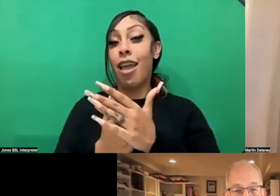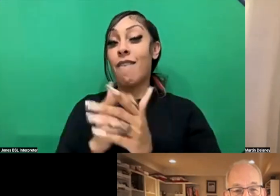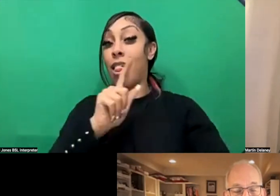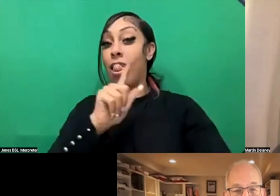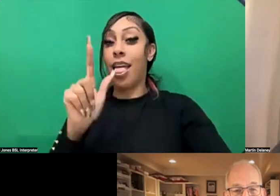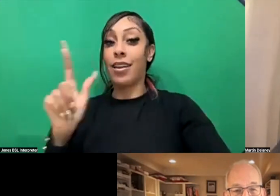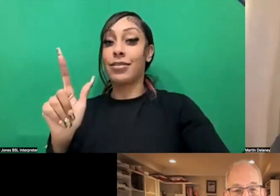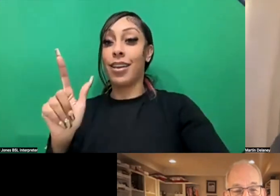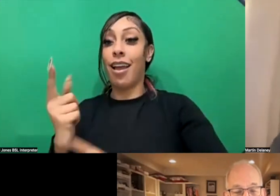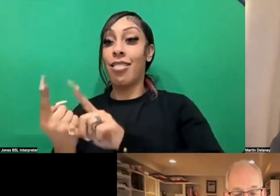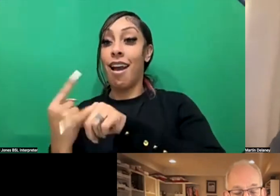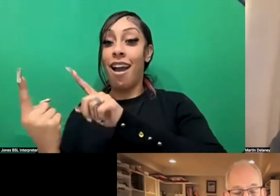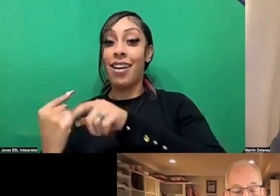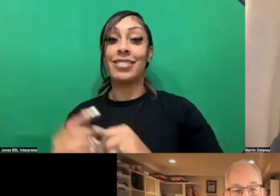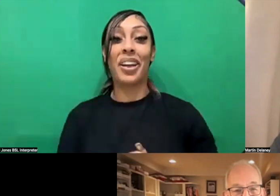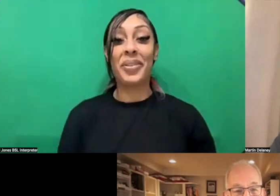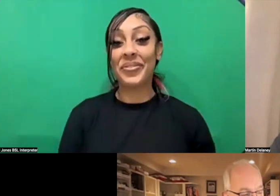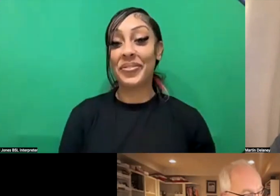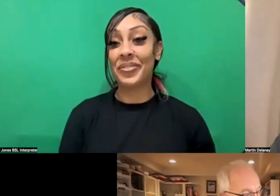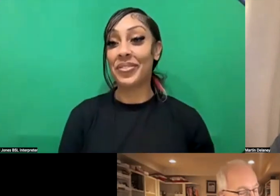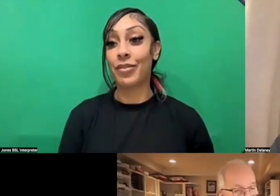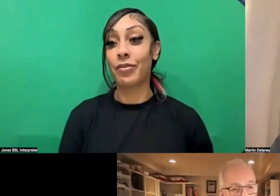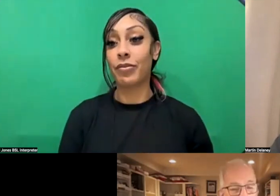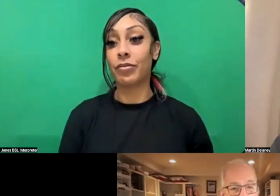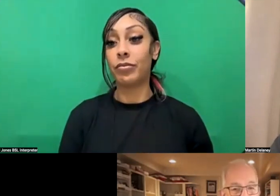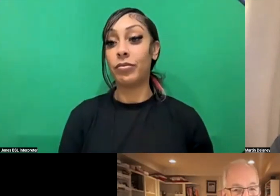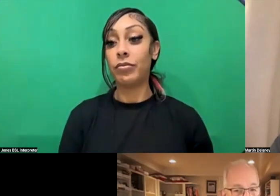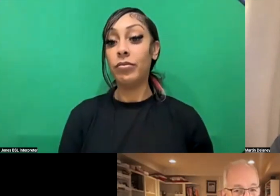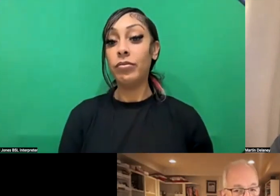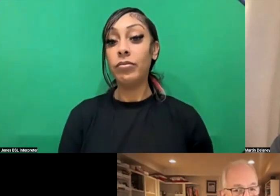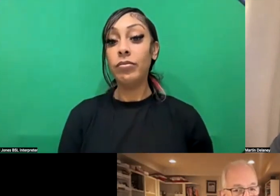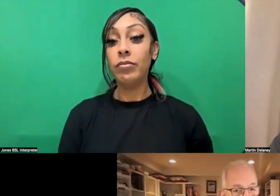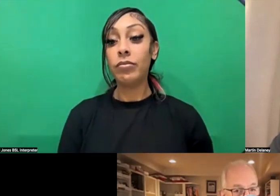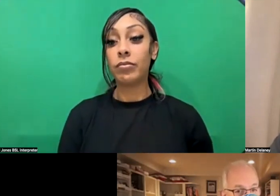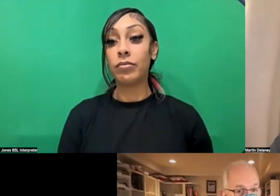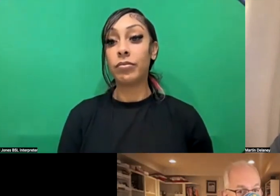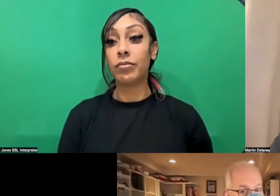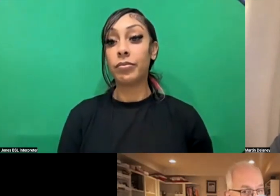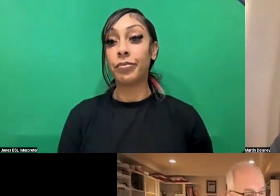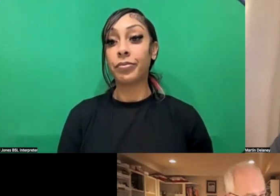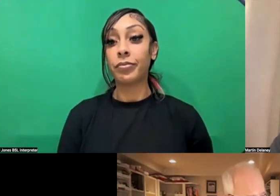have their own ideas about things they want to discuss with Roger. So